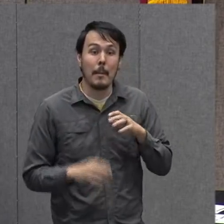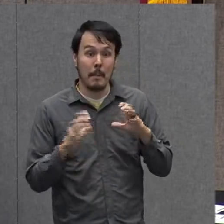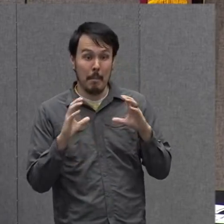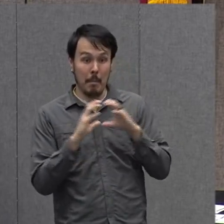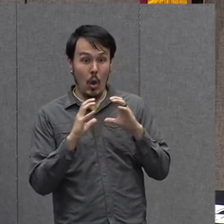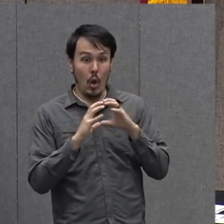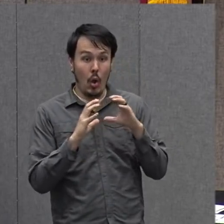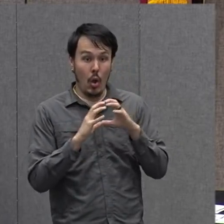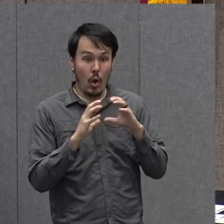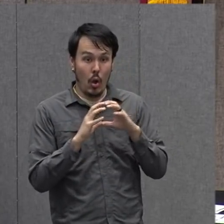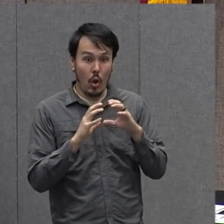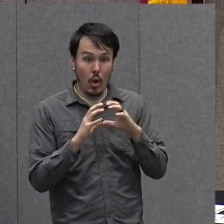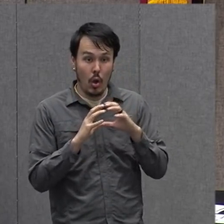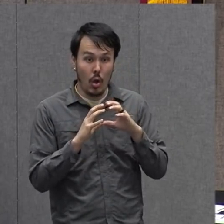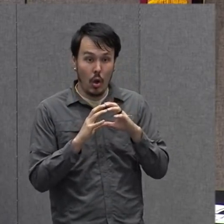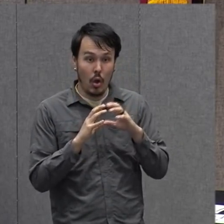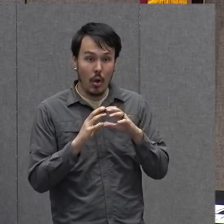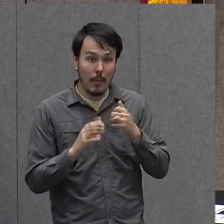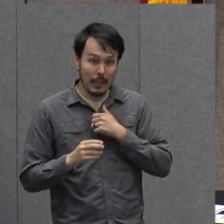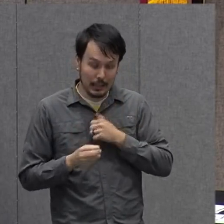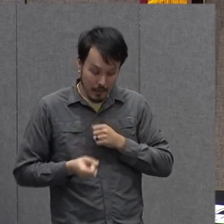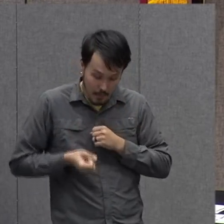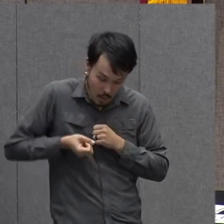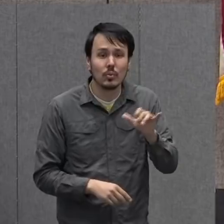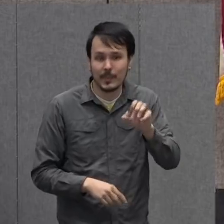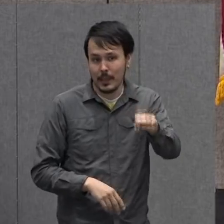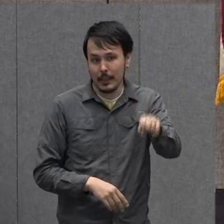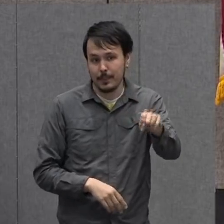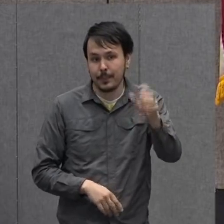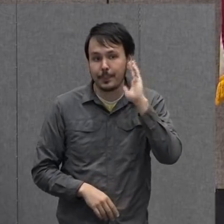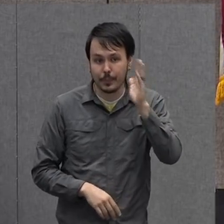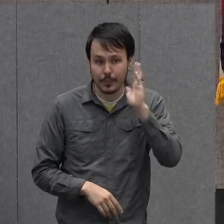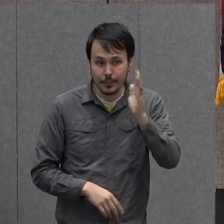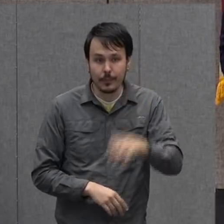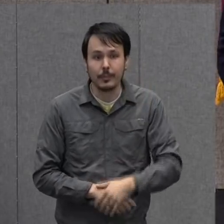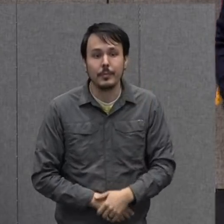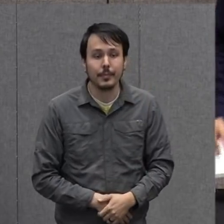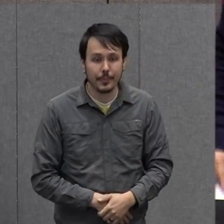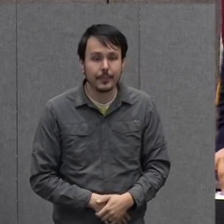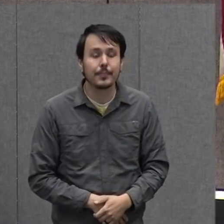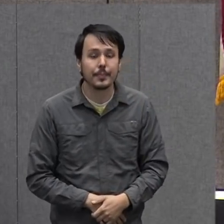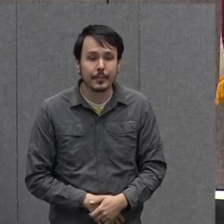How close do I have to get? Do you see it?